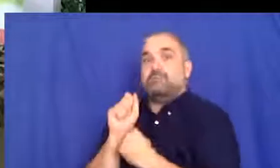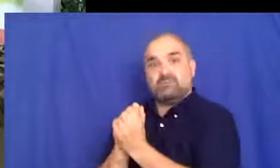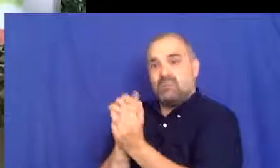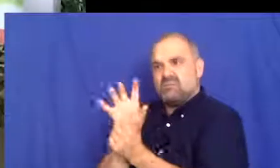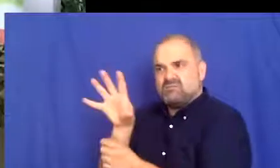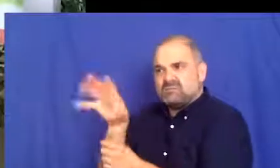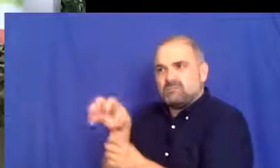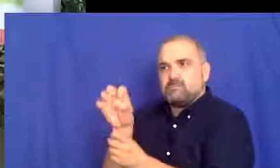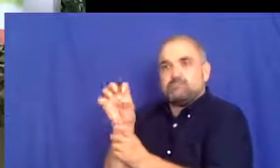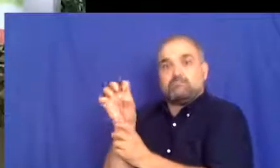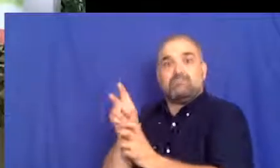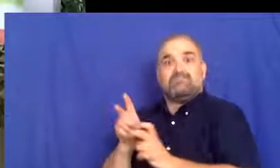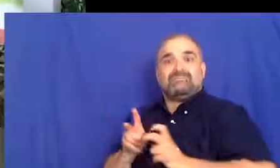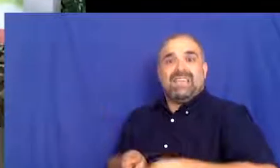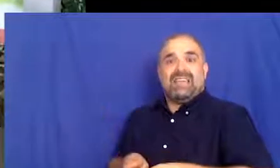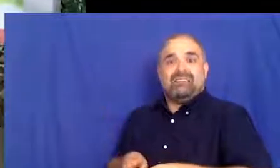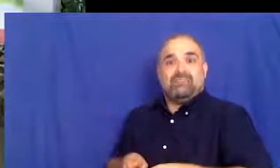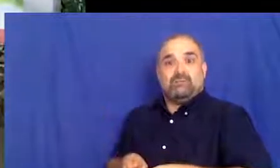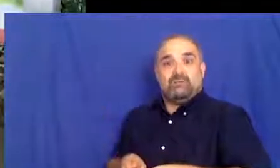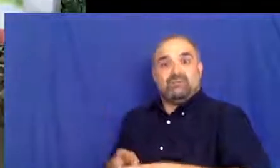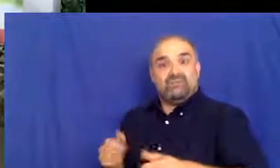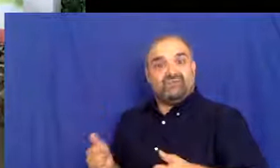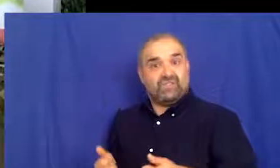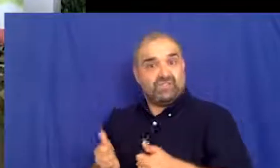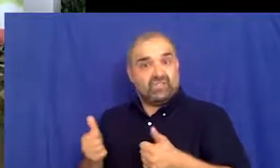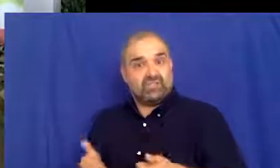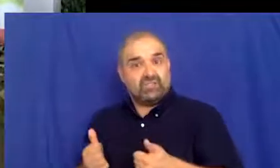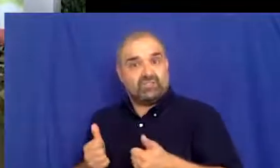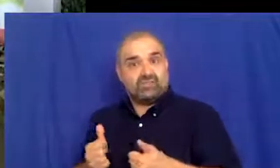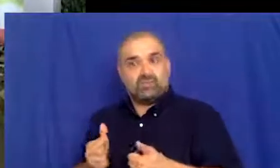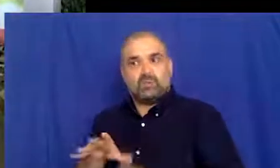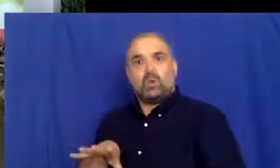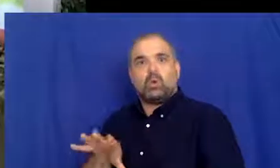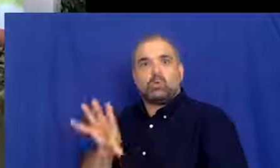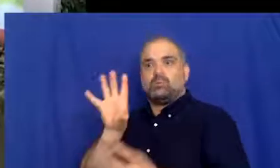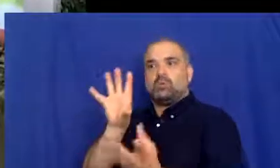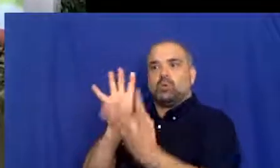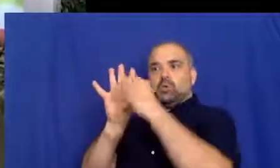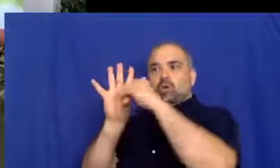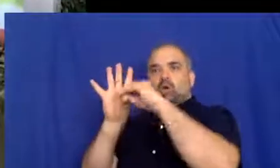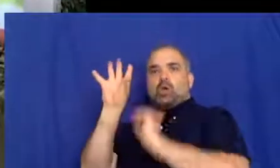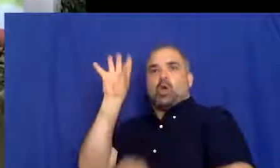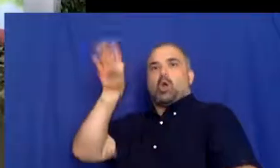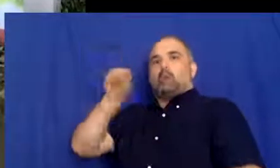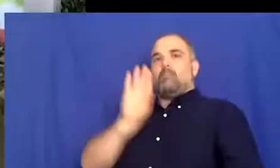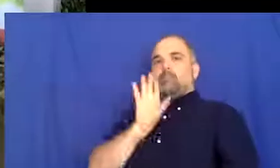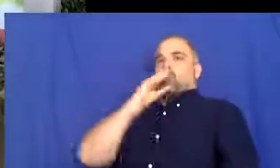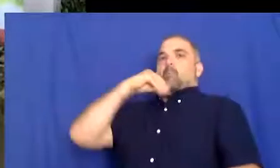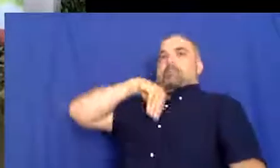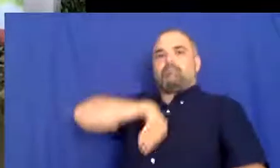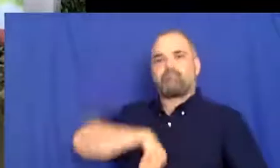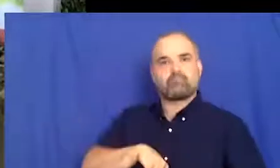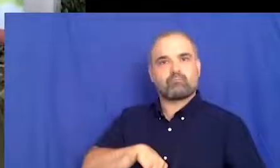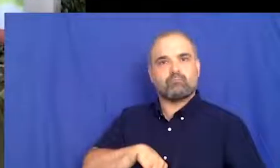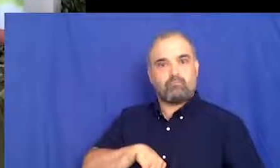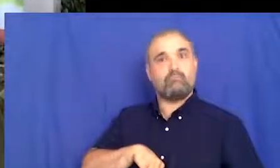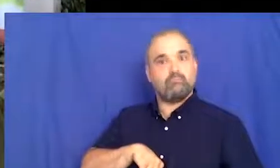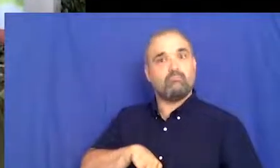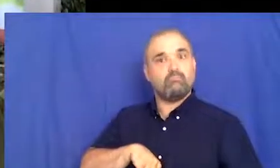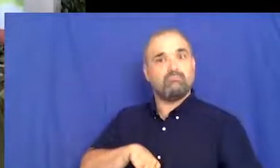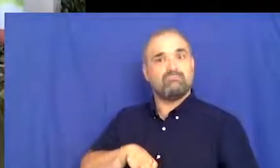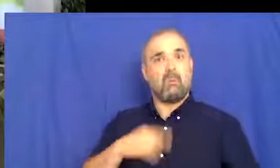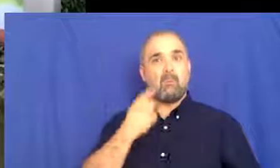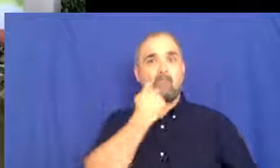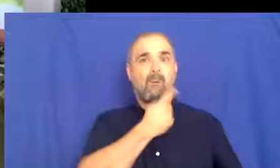breaths and do eventually die. When they've done that then, they would swallow the animal in one go. Their mouths